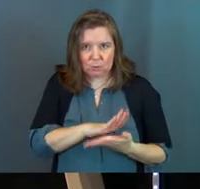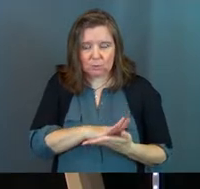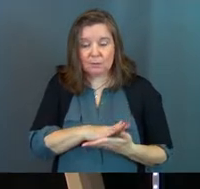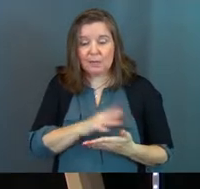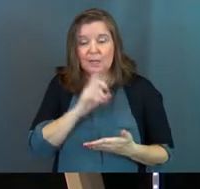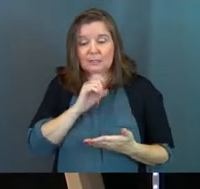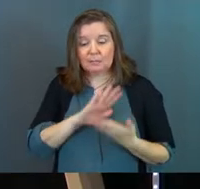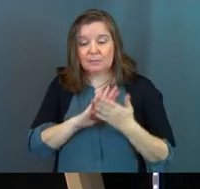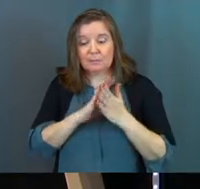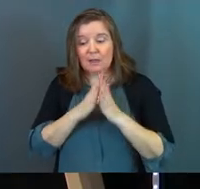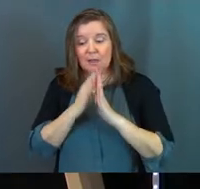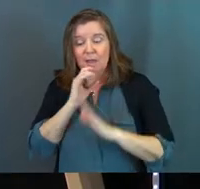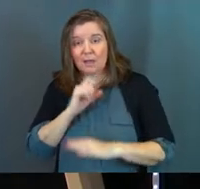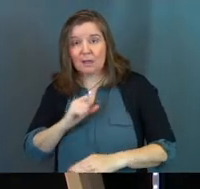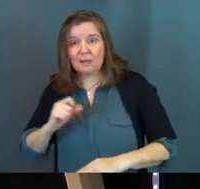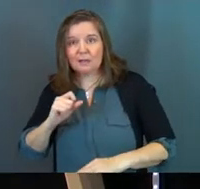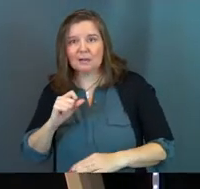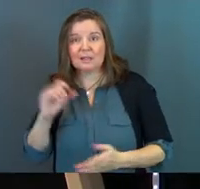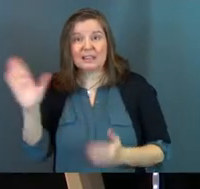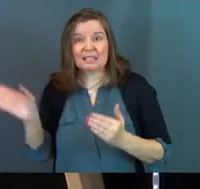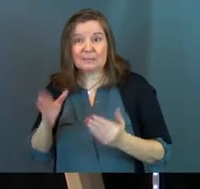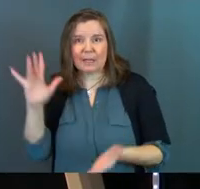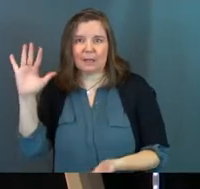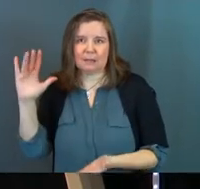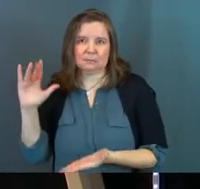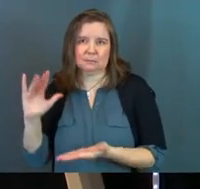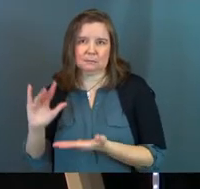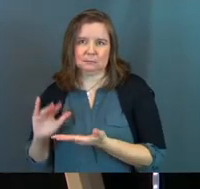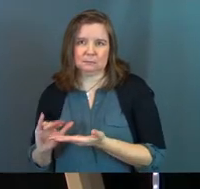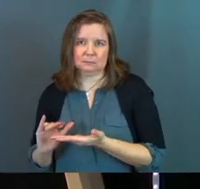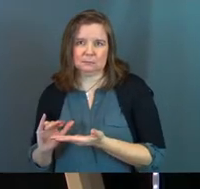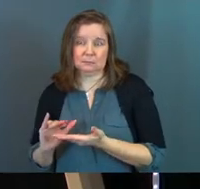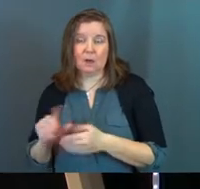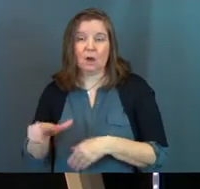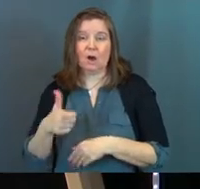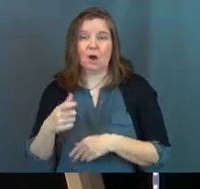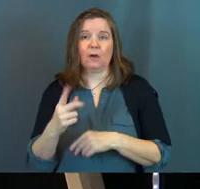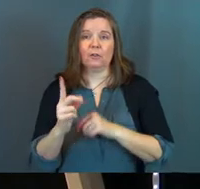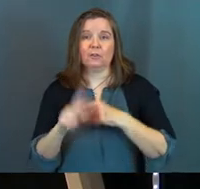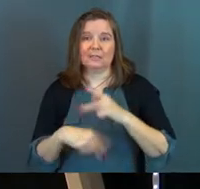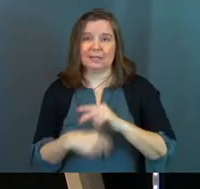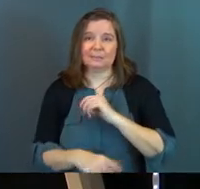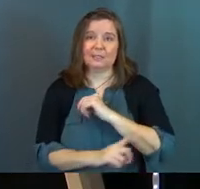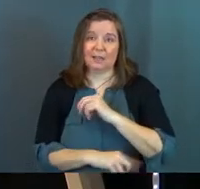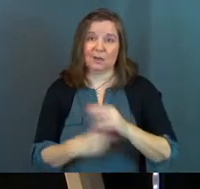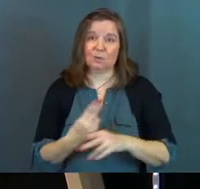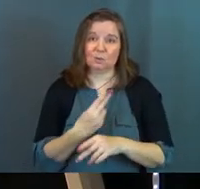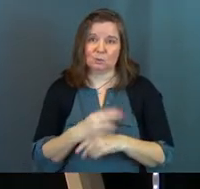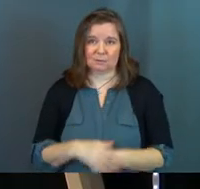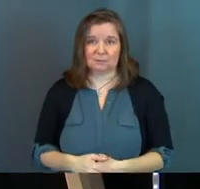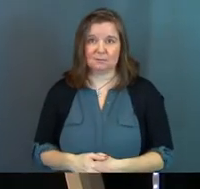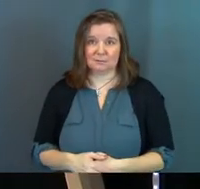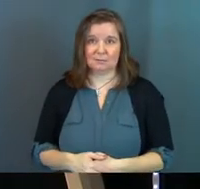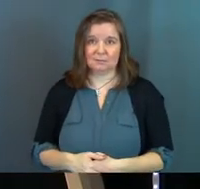age, spanking should become even less frequent as other types of consequences are utilized. Boy, that's a lot going on there, isn't it? Yeah.